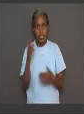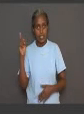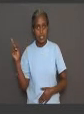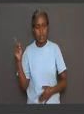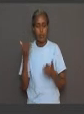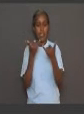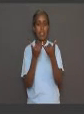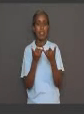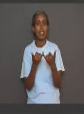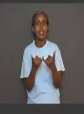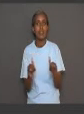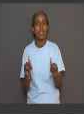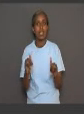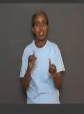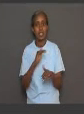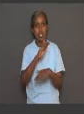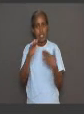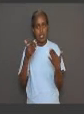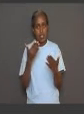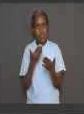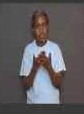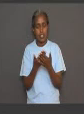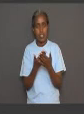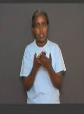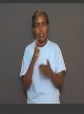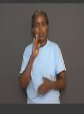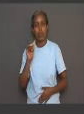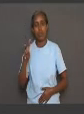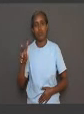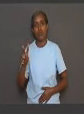by dividing everything by 2.